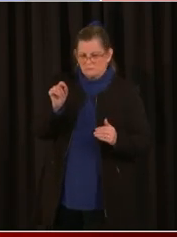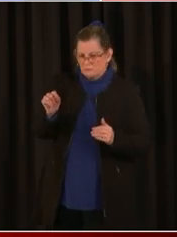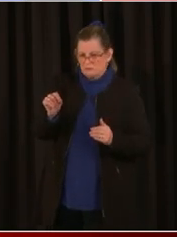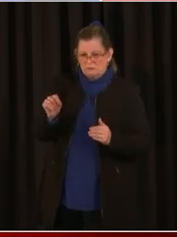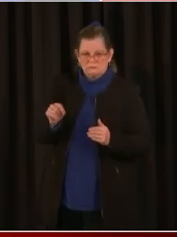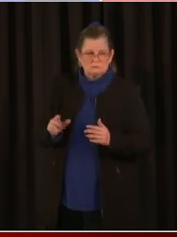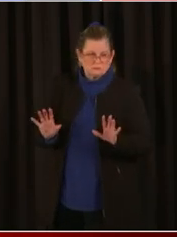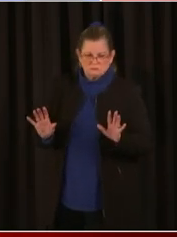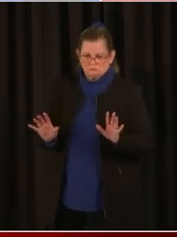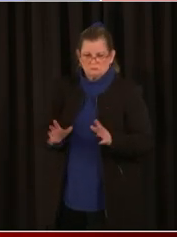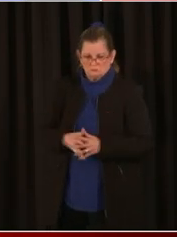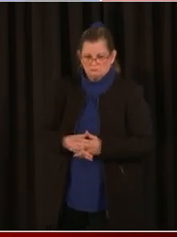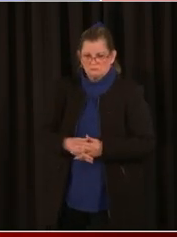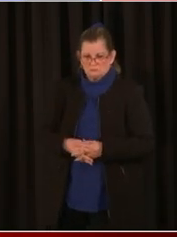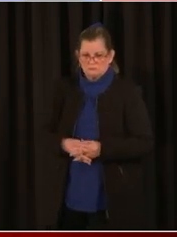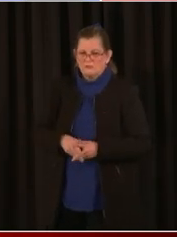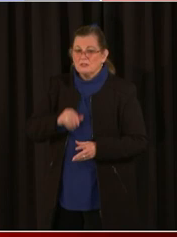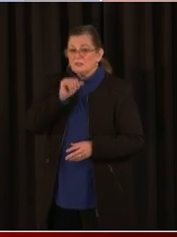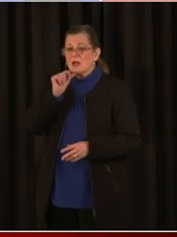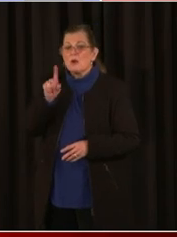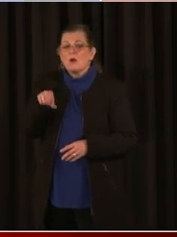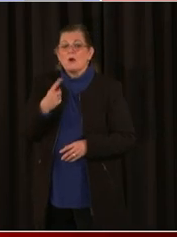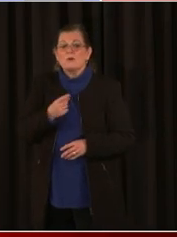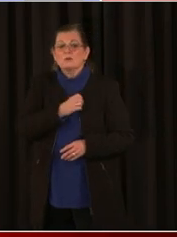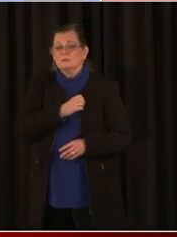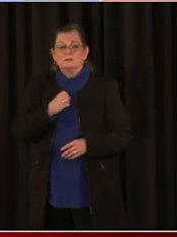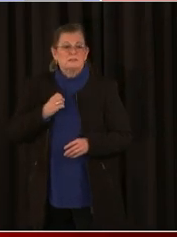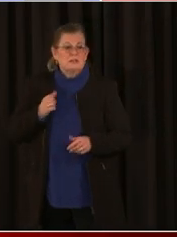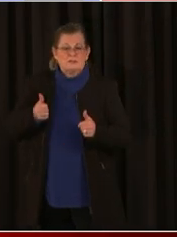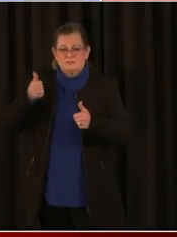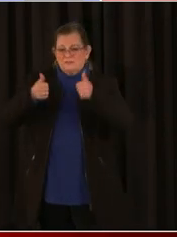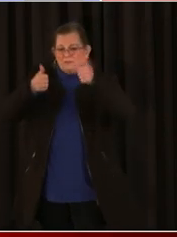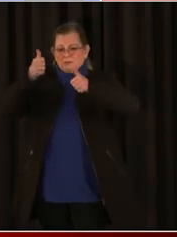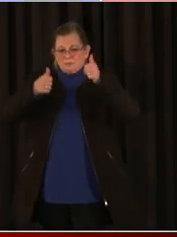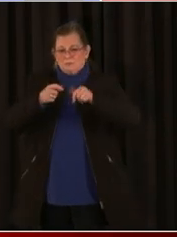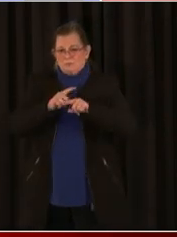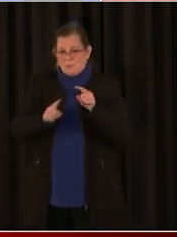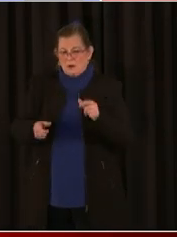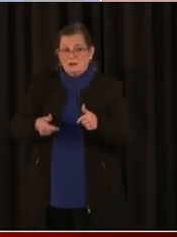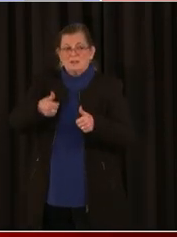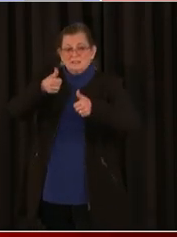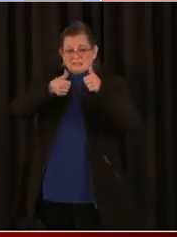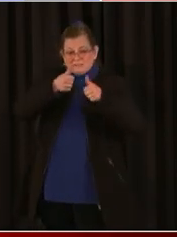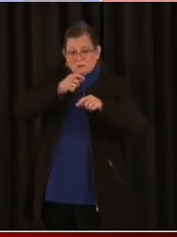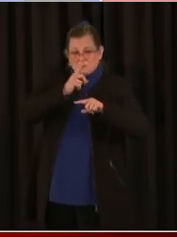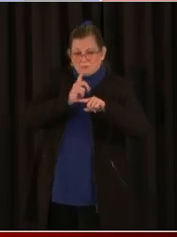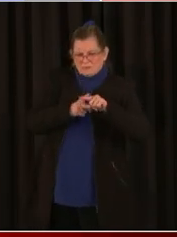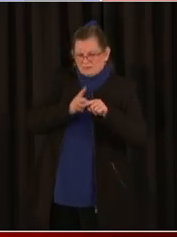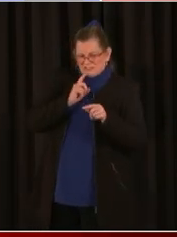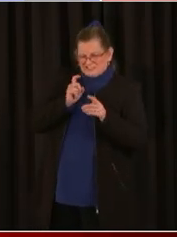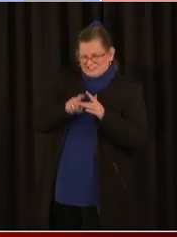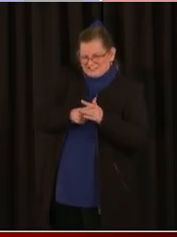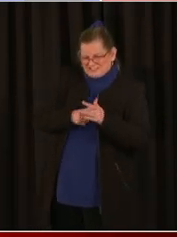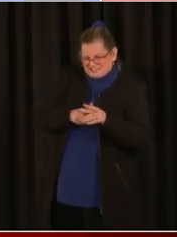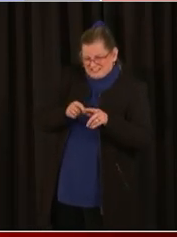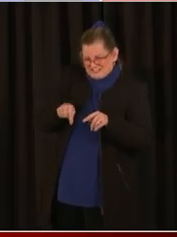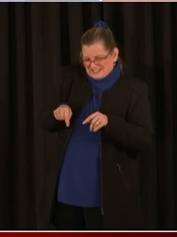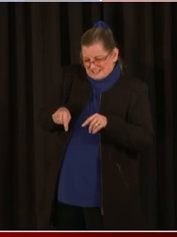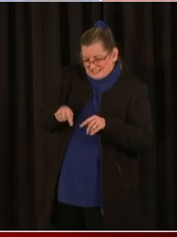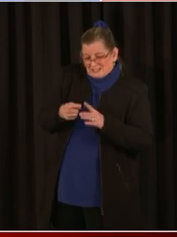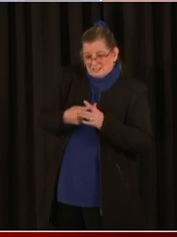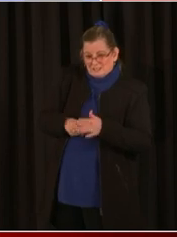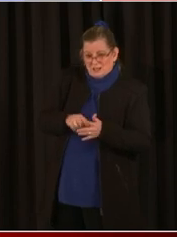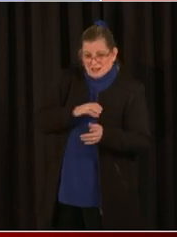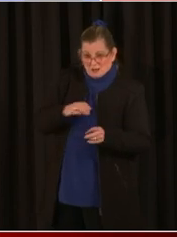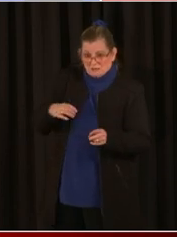what the executive's office will do. What we are beginning to implement with this council